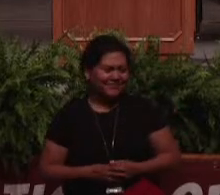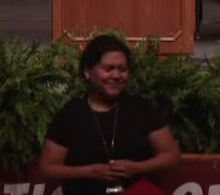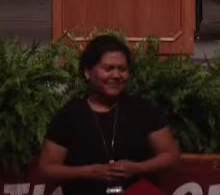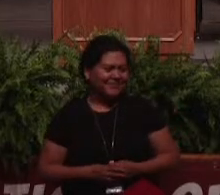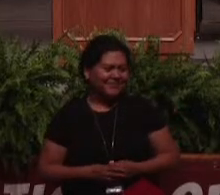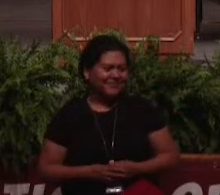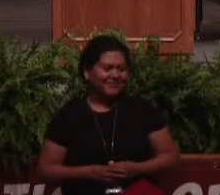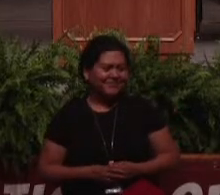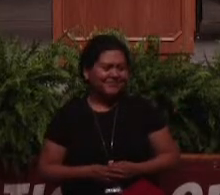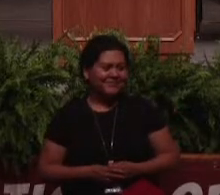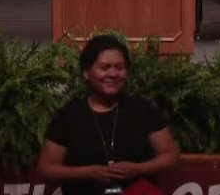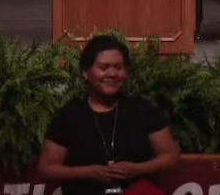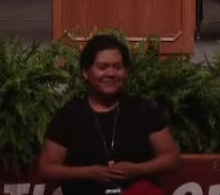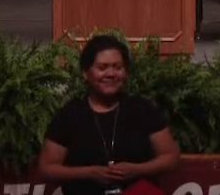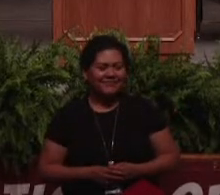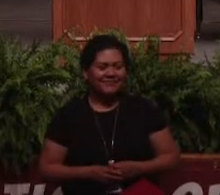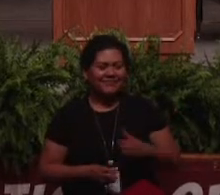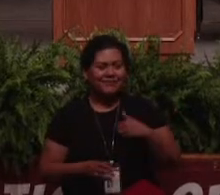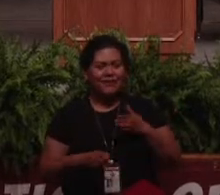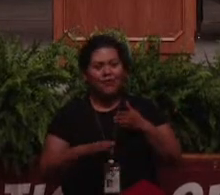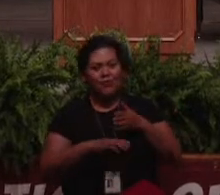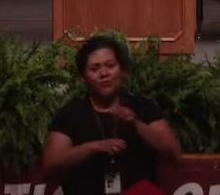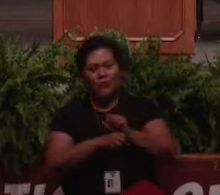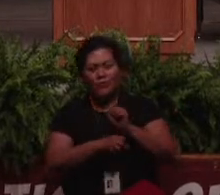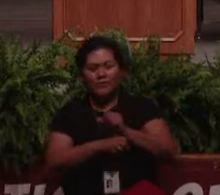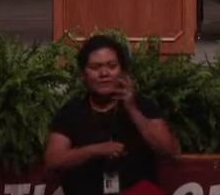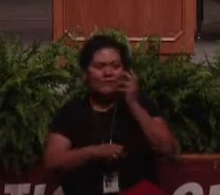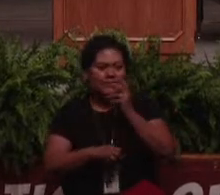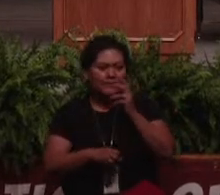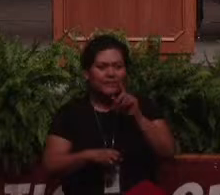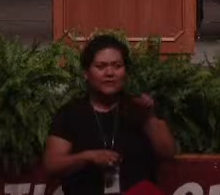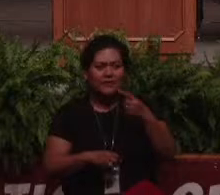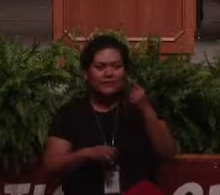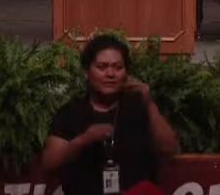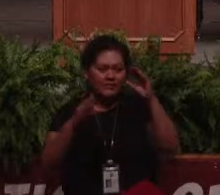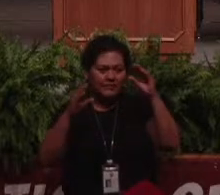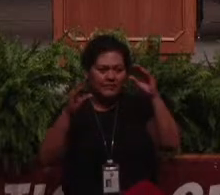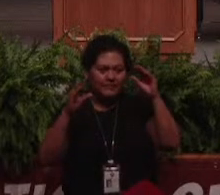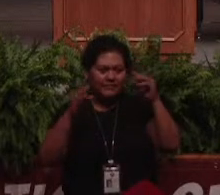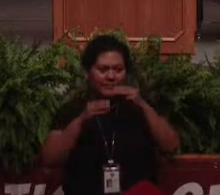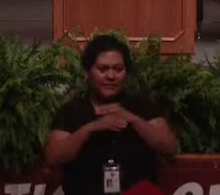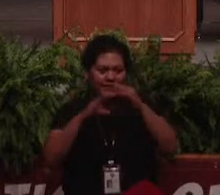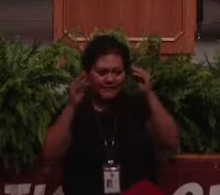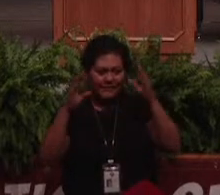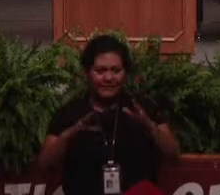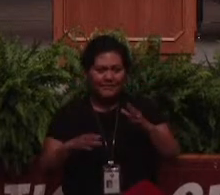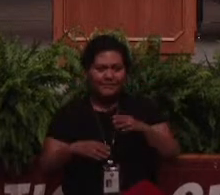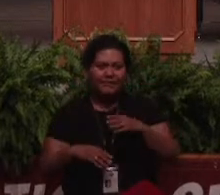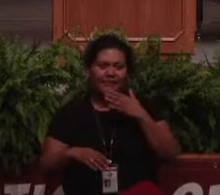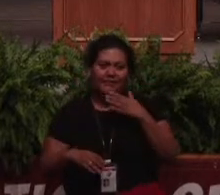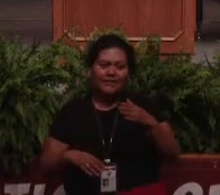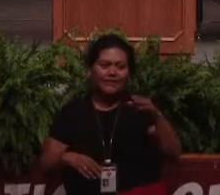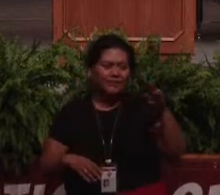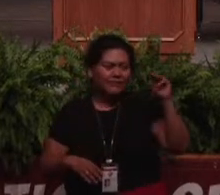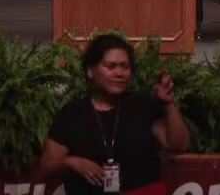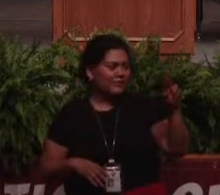To my overworked, amazing, and the only math teacher, thank you, Mr. Vasquez.